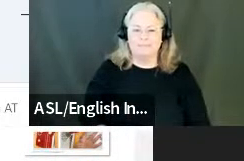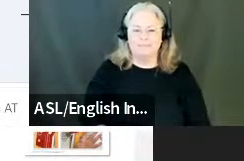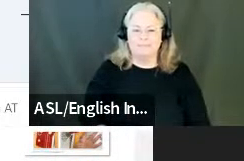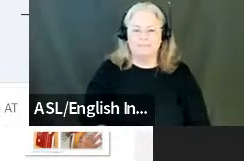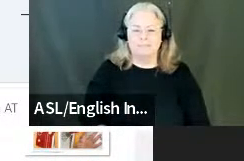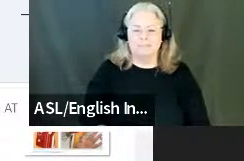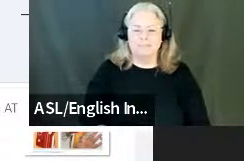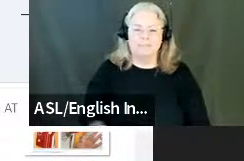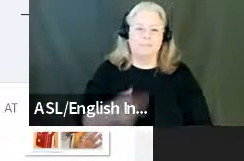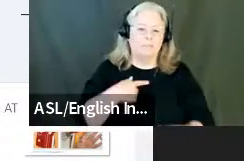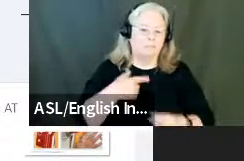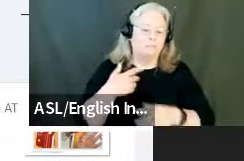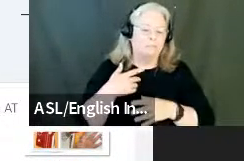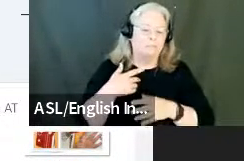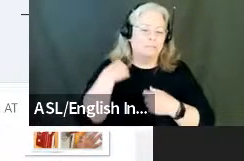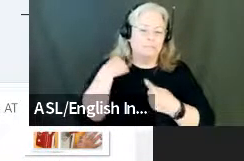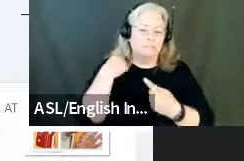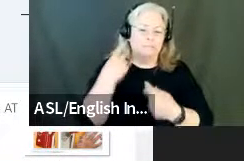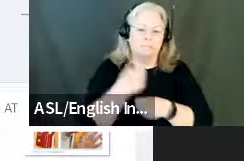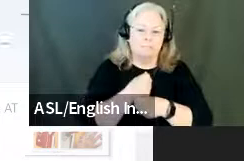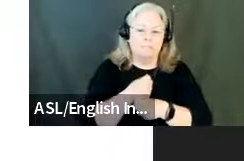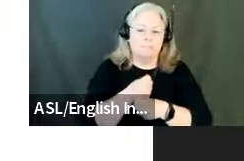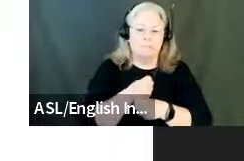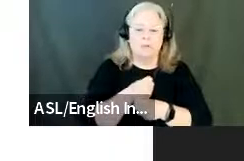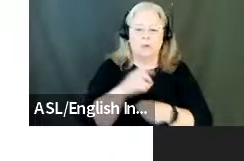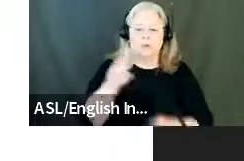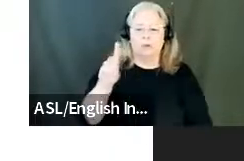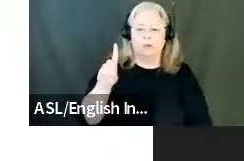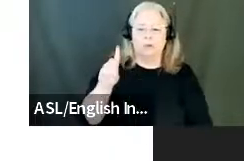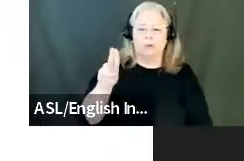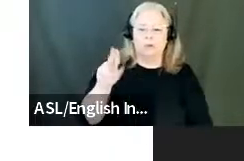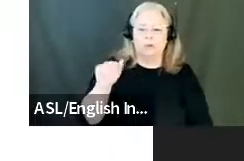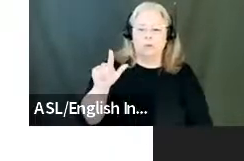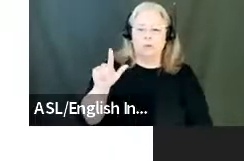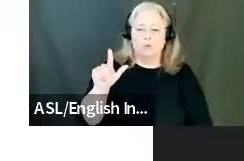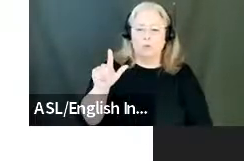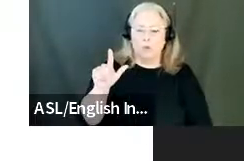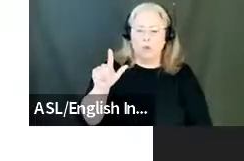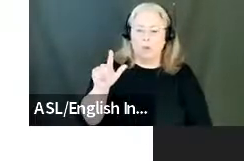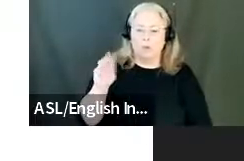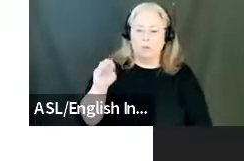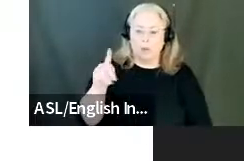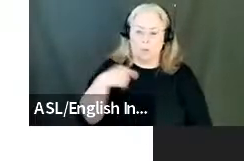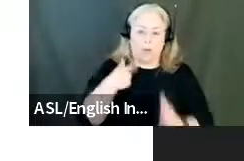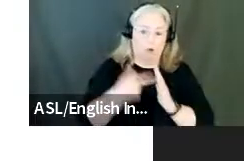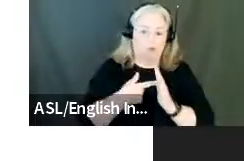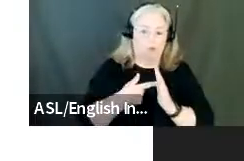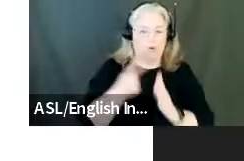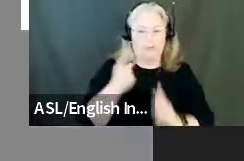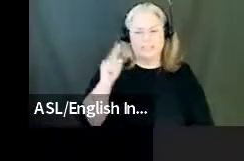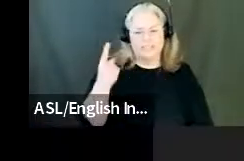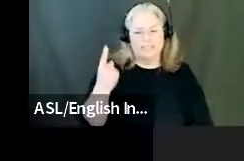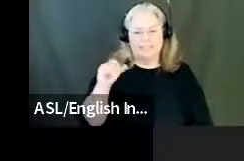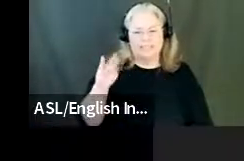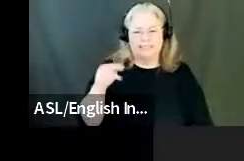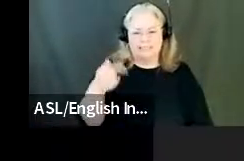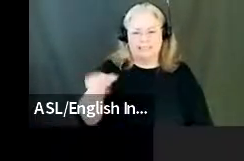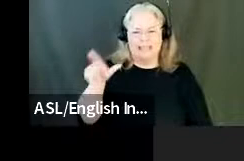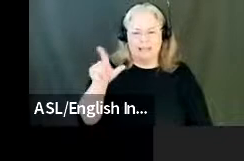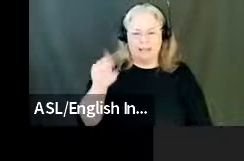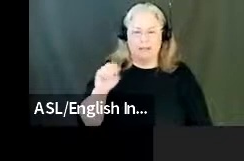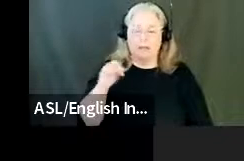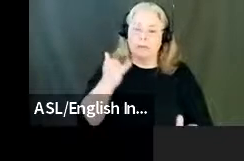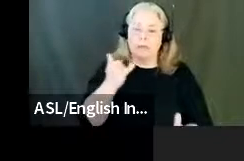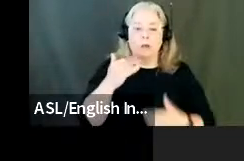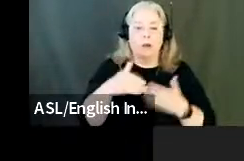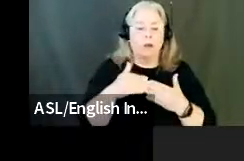So I've been making dual mounts. So one of the videos I was showing was just a single mount. So this next video is